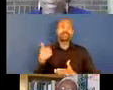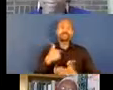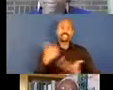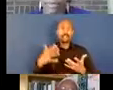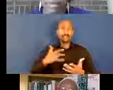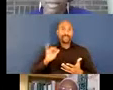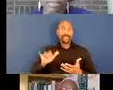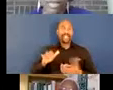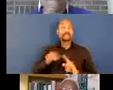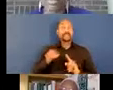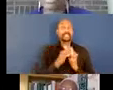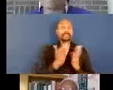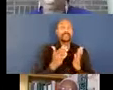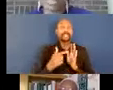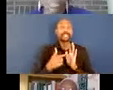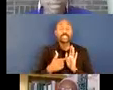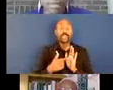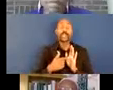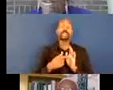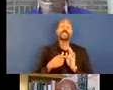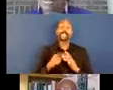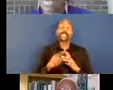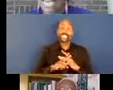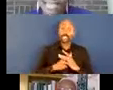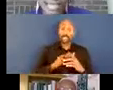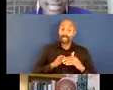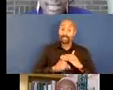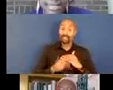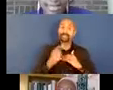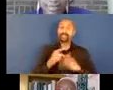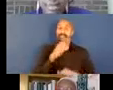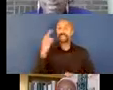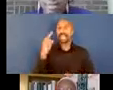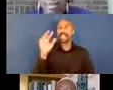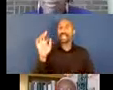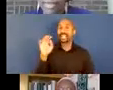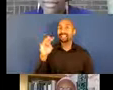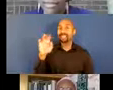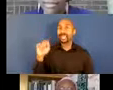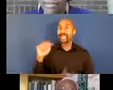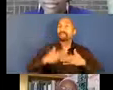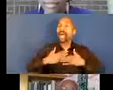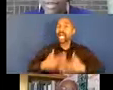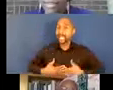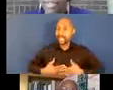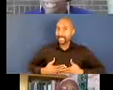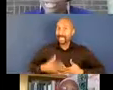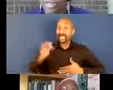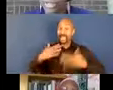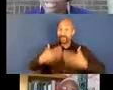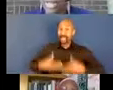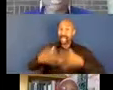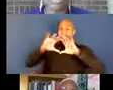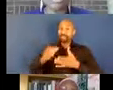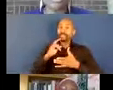body. That Black feminist body is dark, ancient, and deep. In this sense, Darkness should be